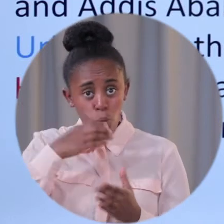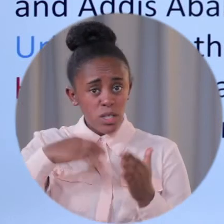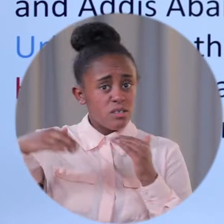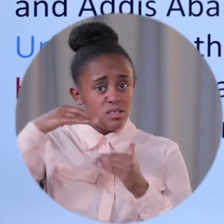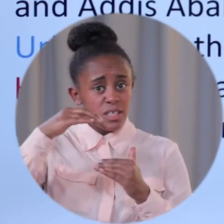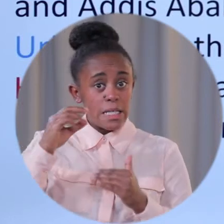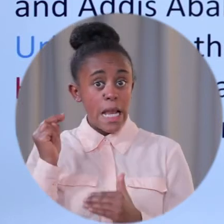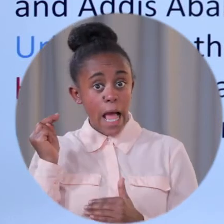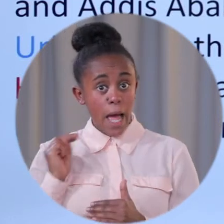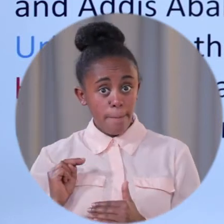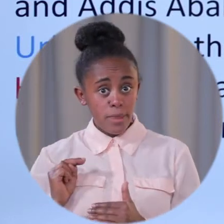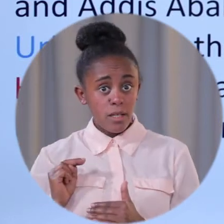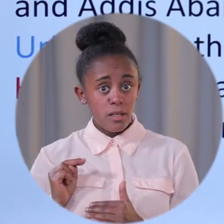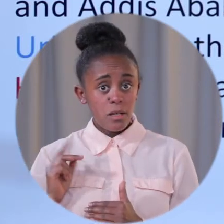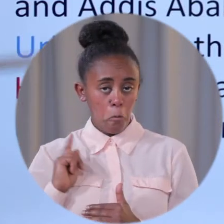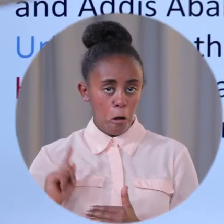Hotter than Nakkant?